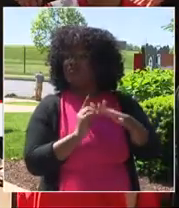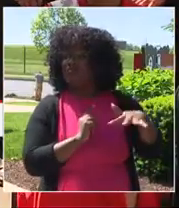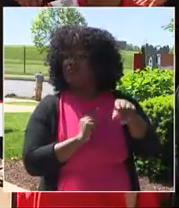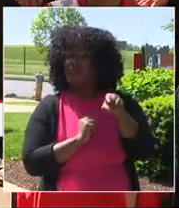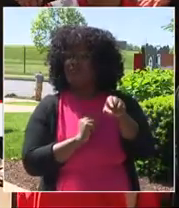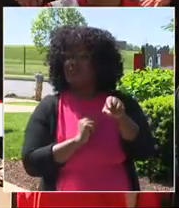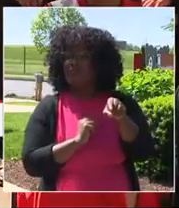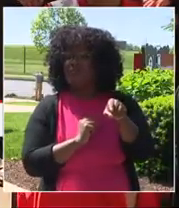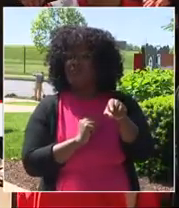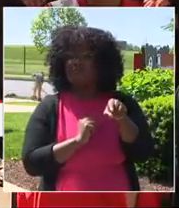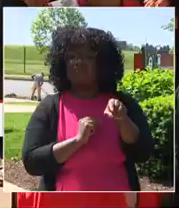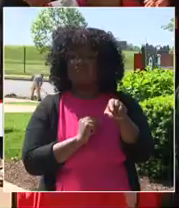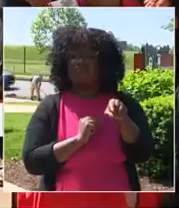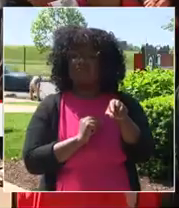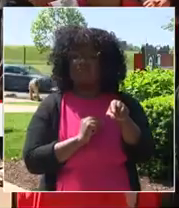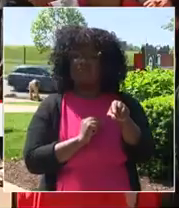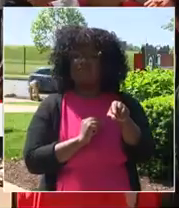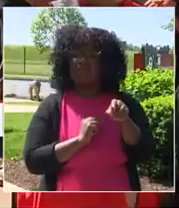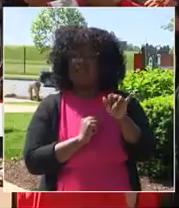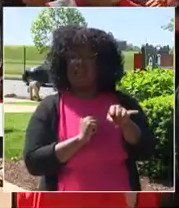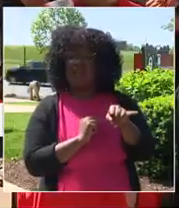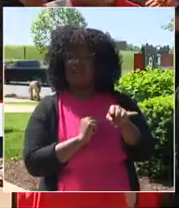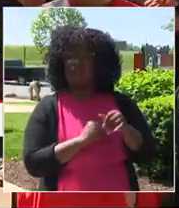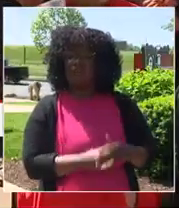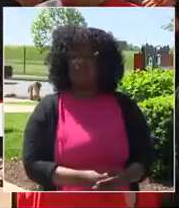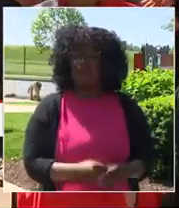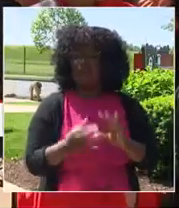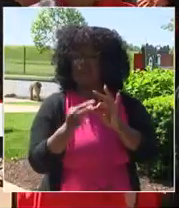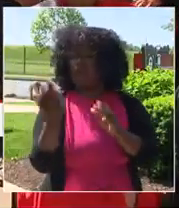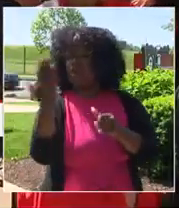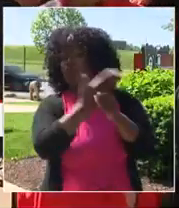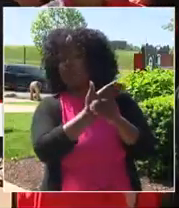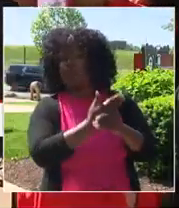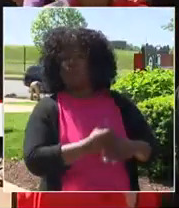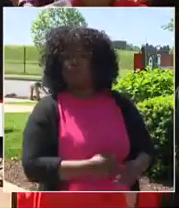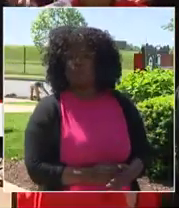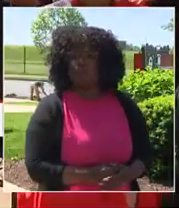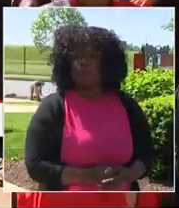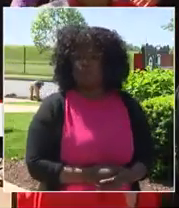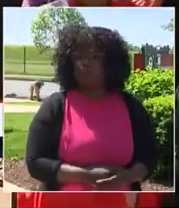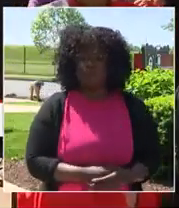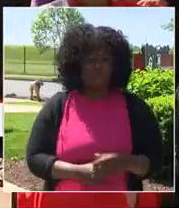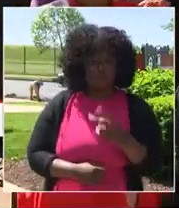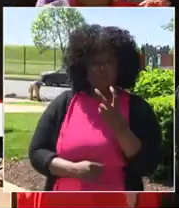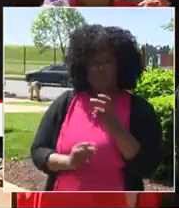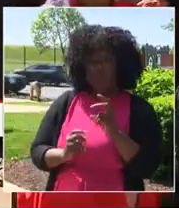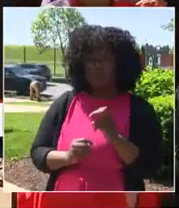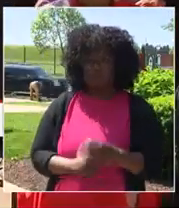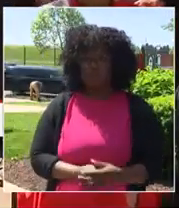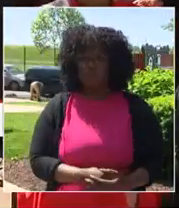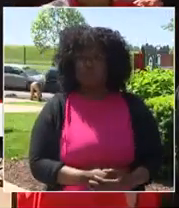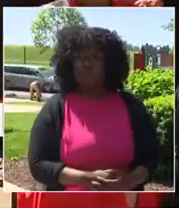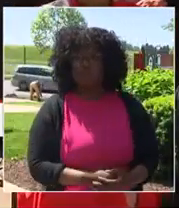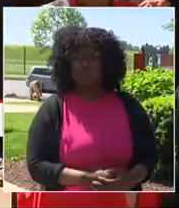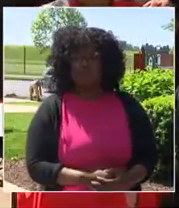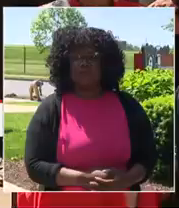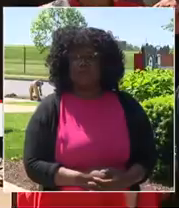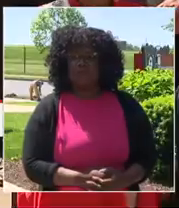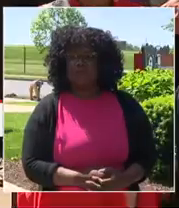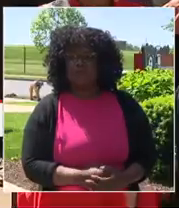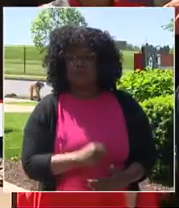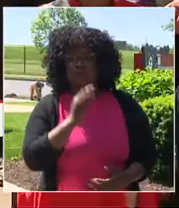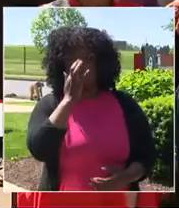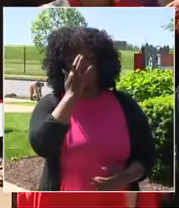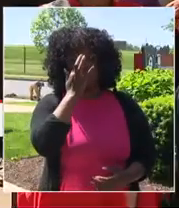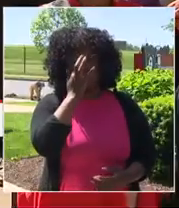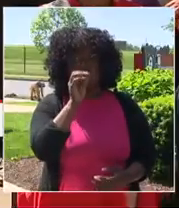everybody. We'll take 2 more given the heat here. Yeah. Mayor Bowser, maybe this is a question for Mr. Turnage, but